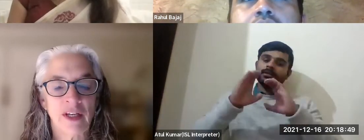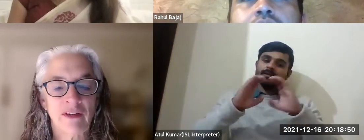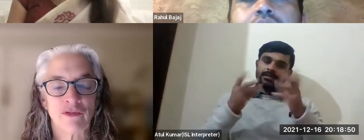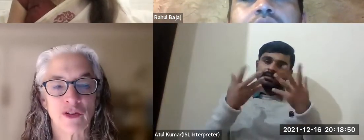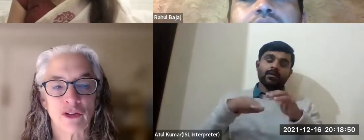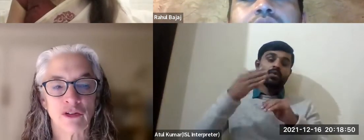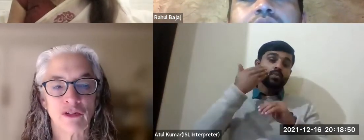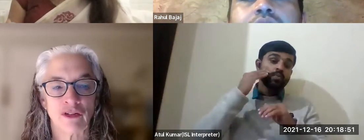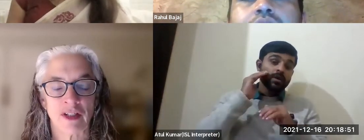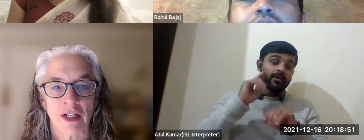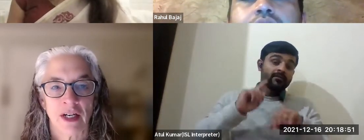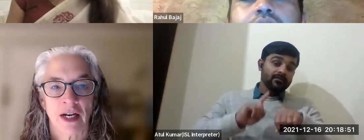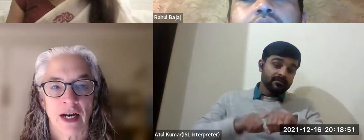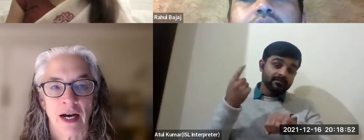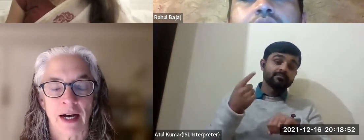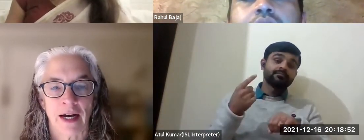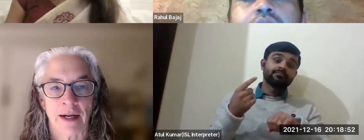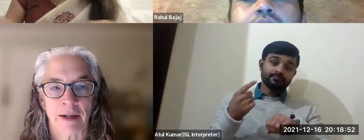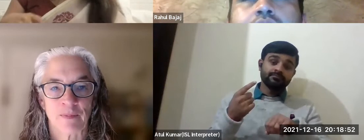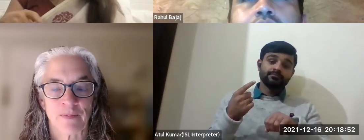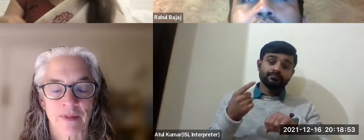Mm-hmm. When we first